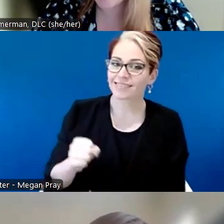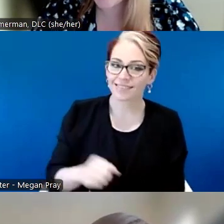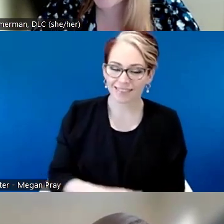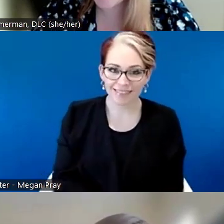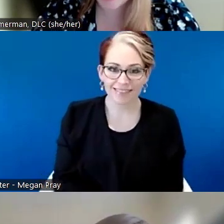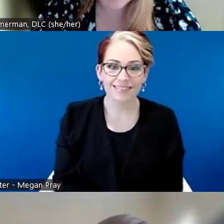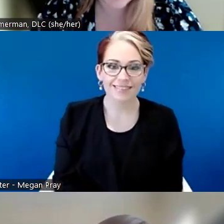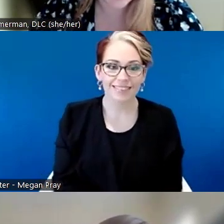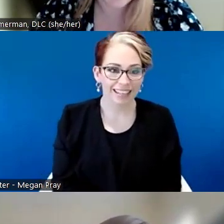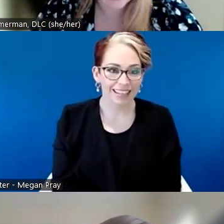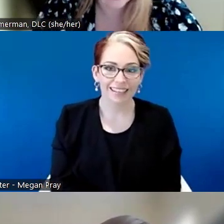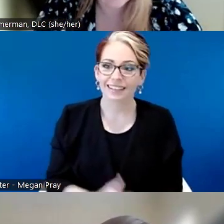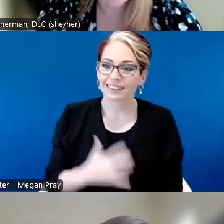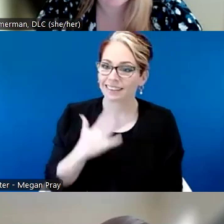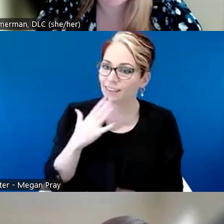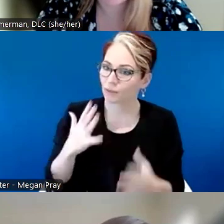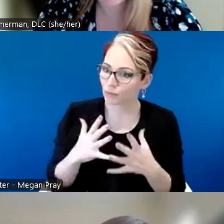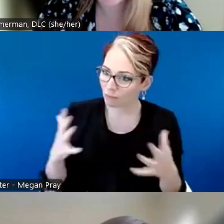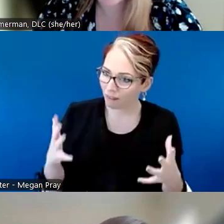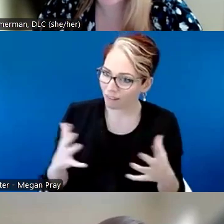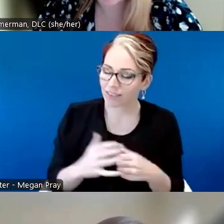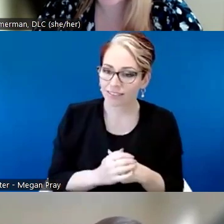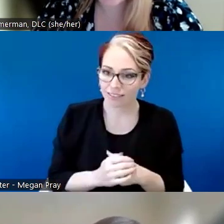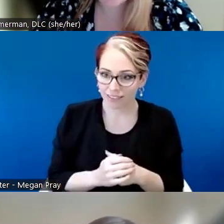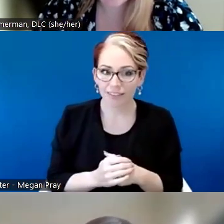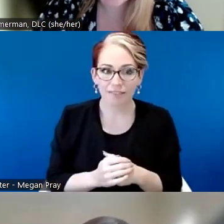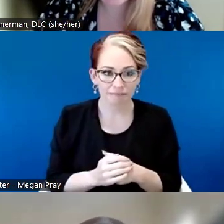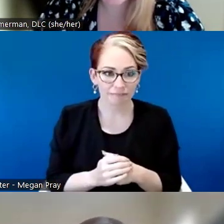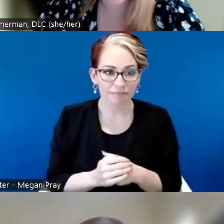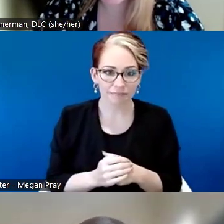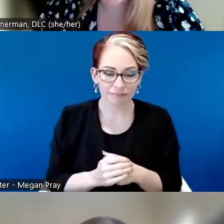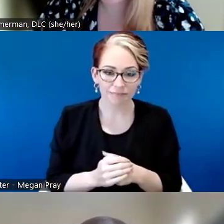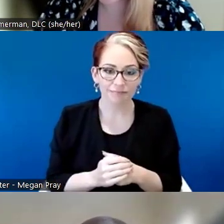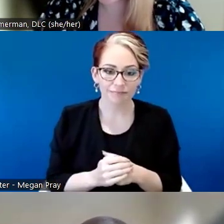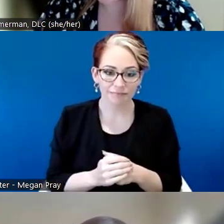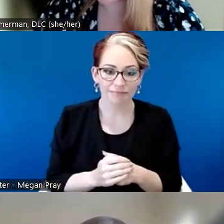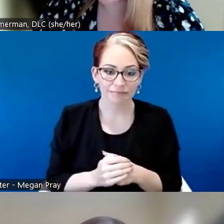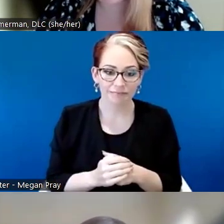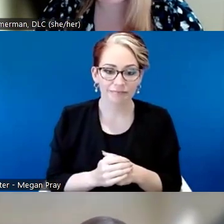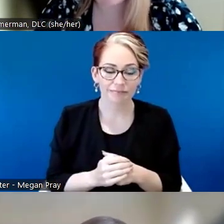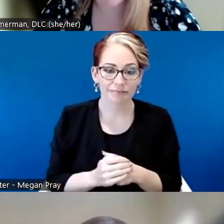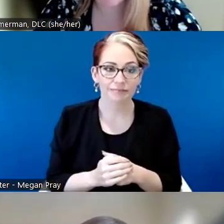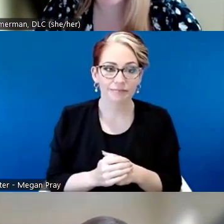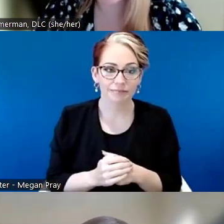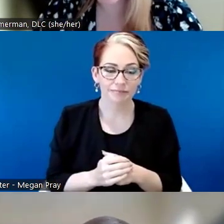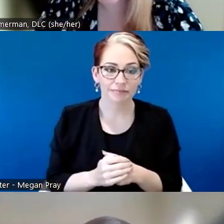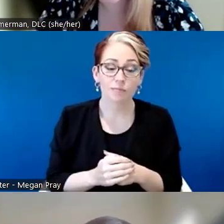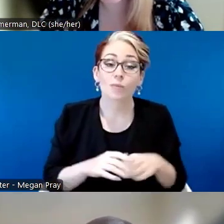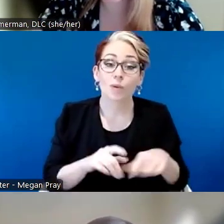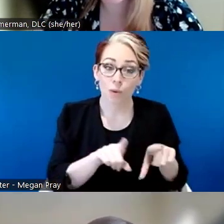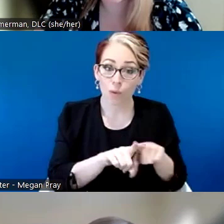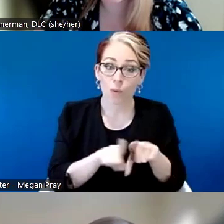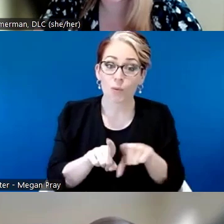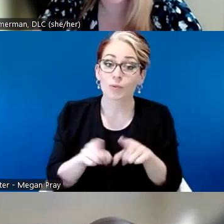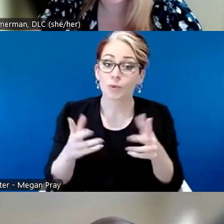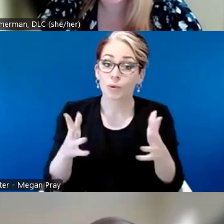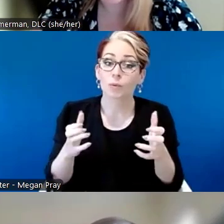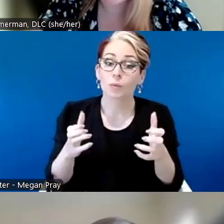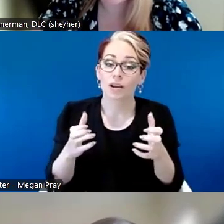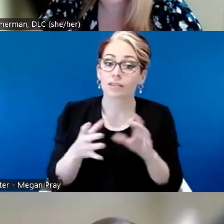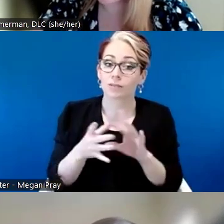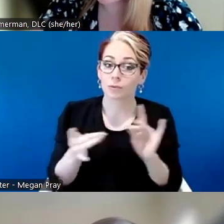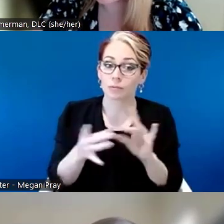So thank you so much. And we also wanted to have a note about emergency absentee